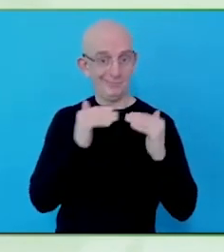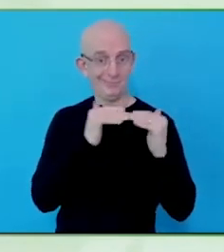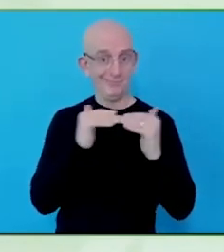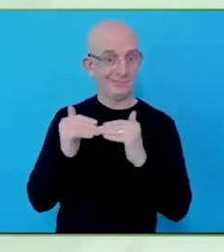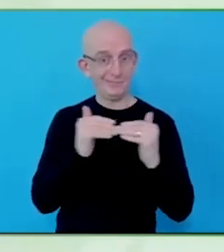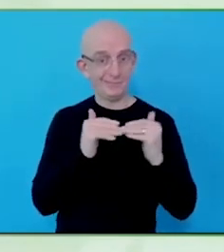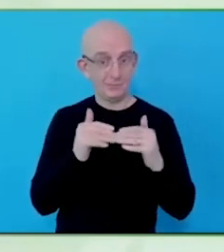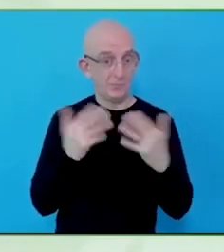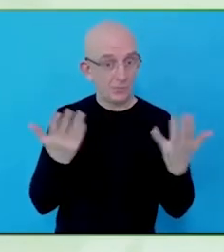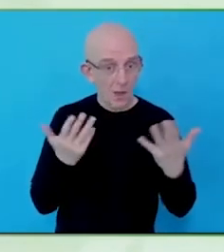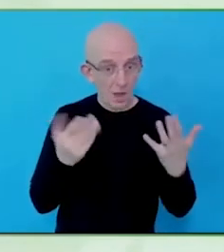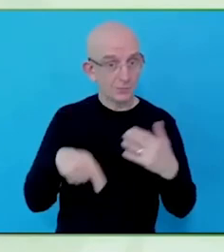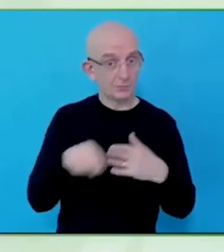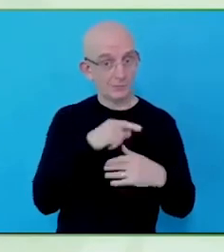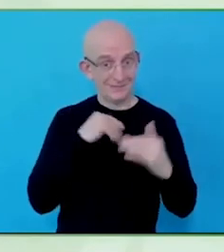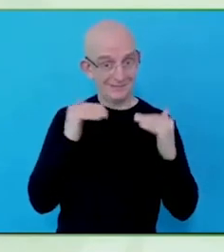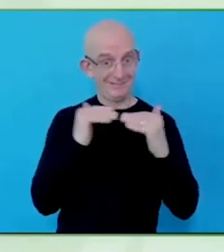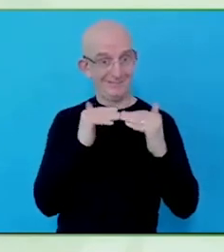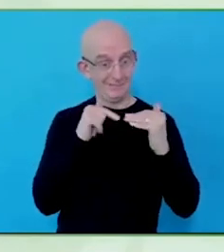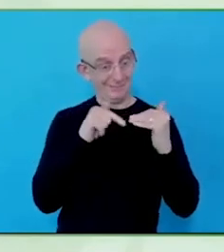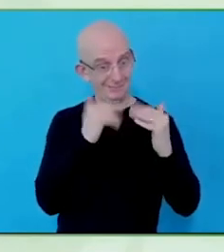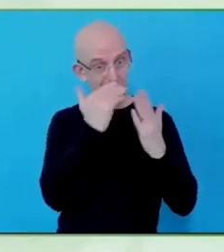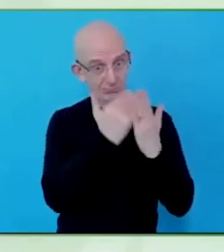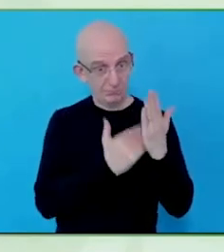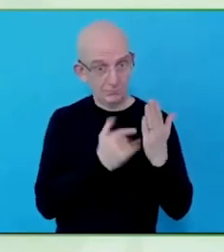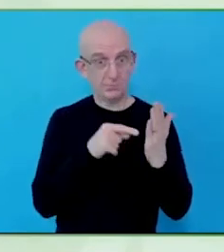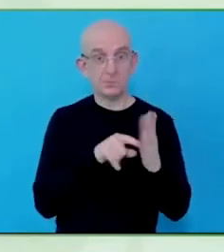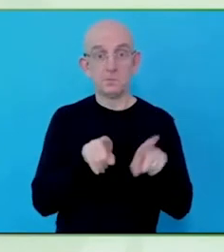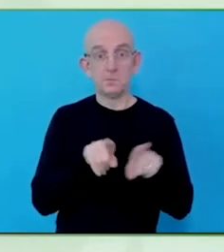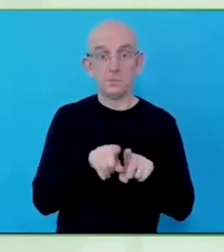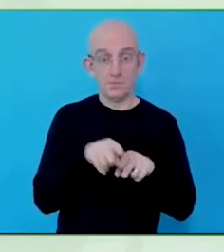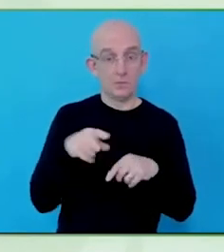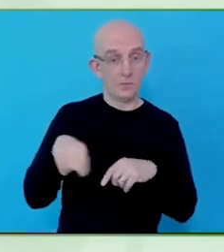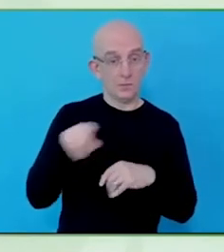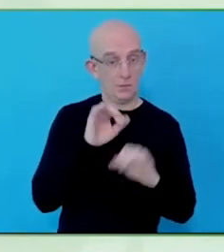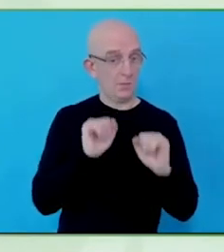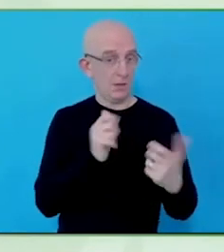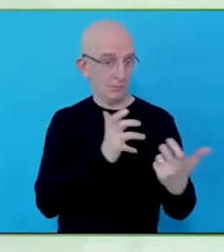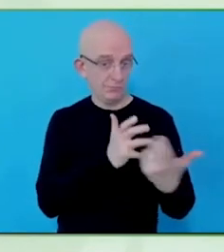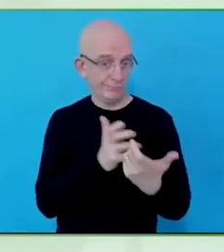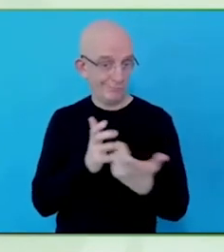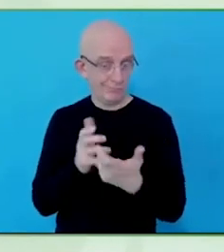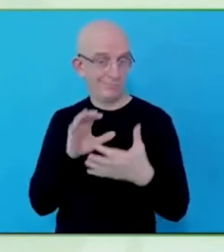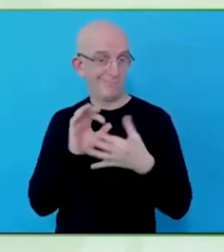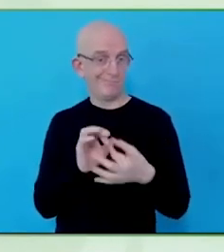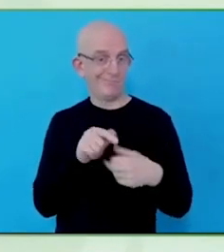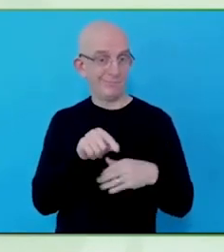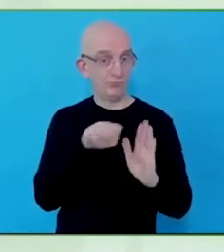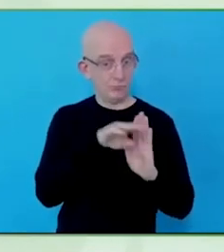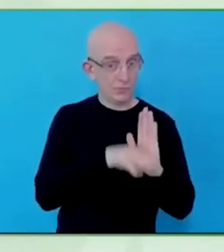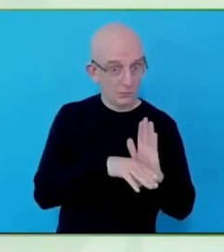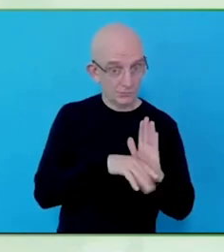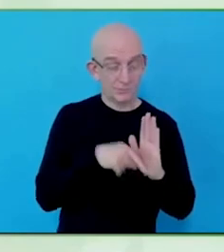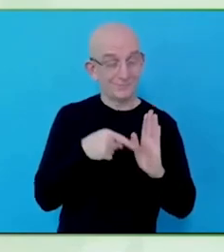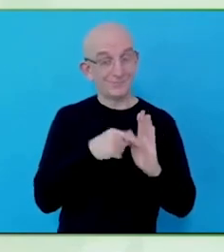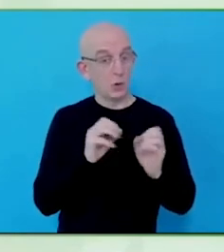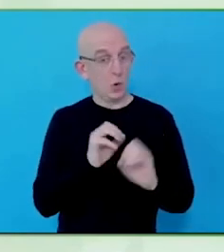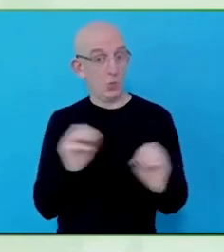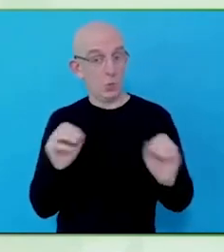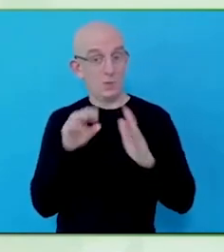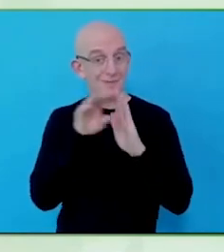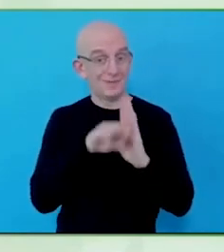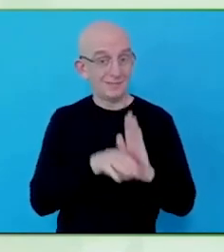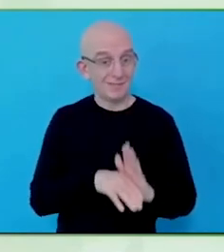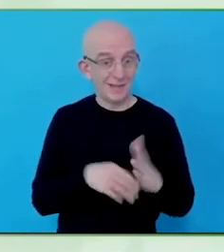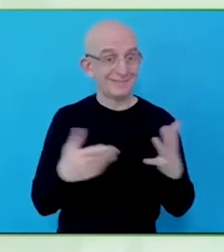I mentioned, you need to be able to use it without sight. That is very much open to interpretation. So we hope